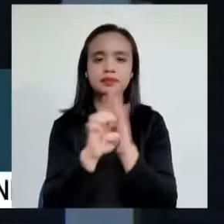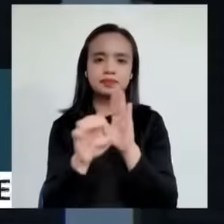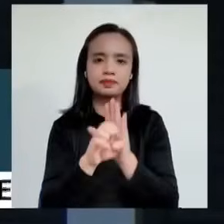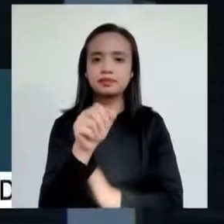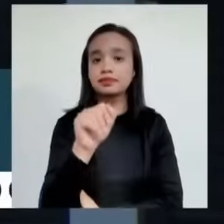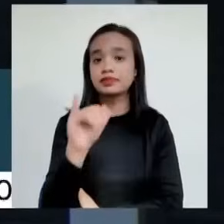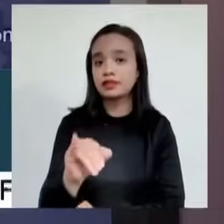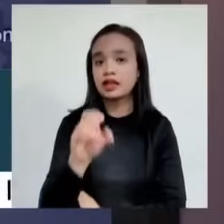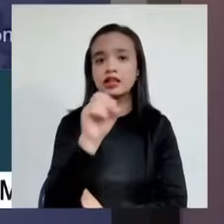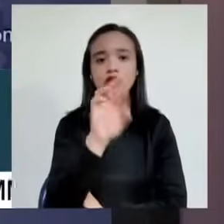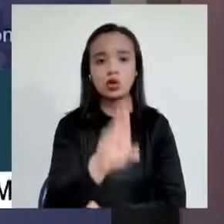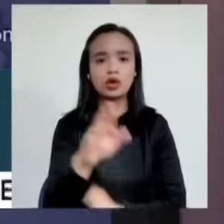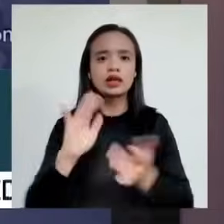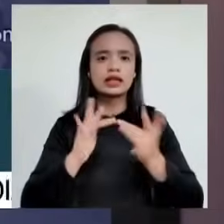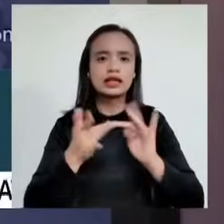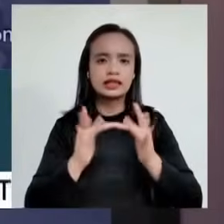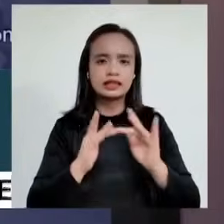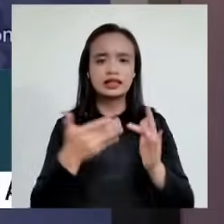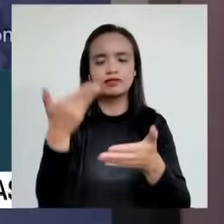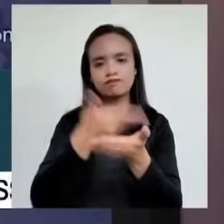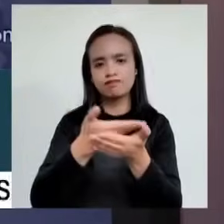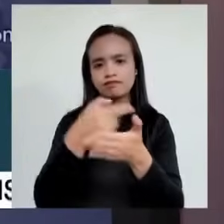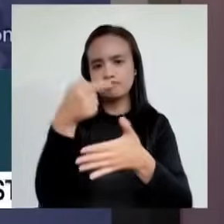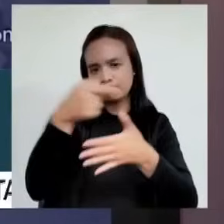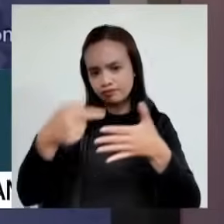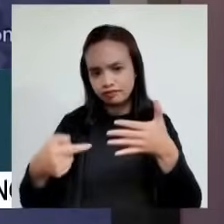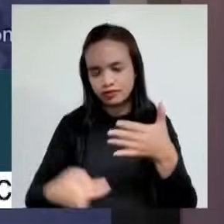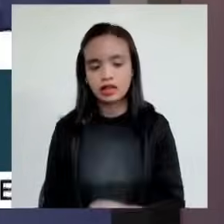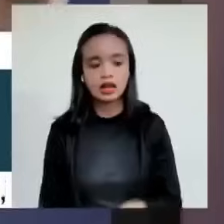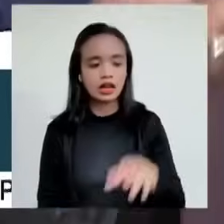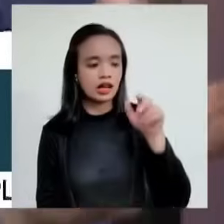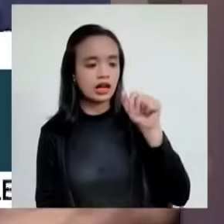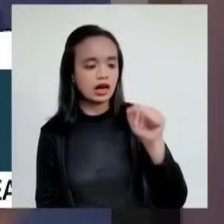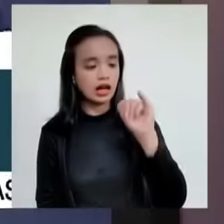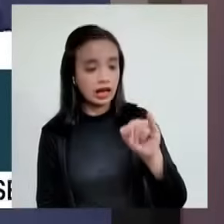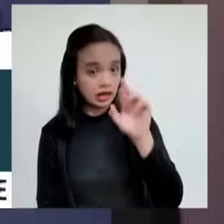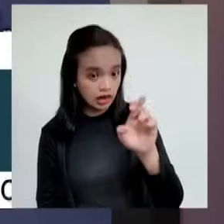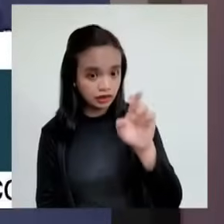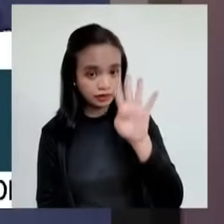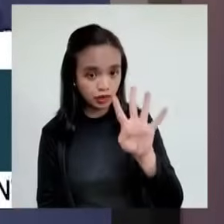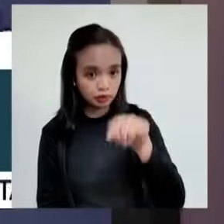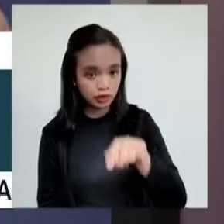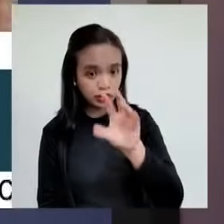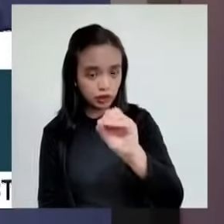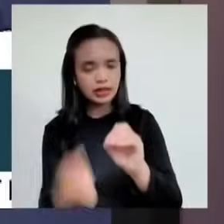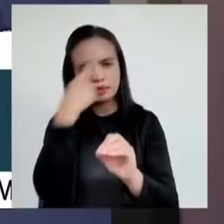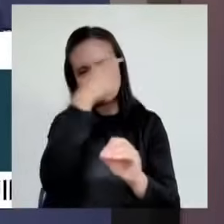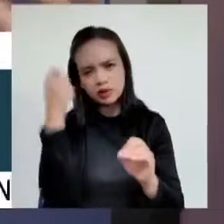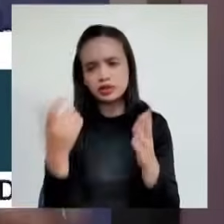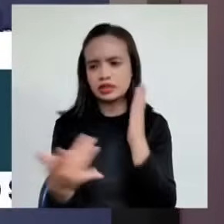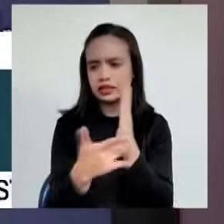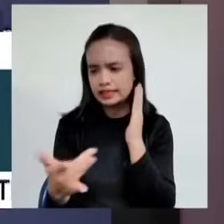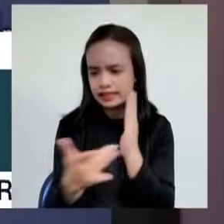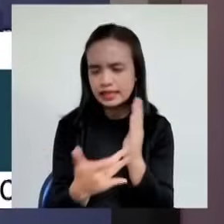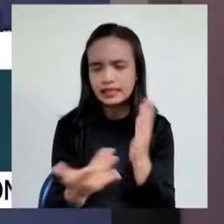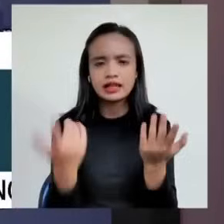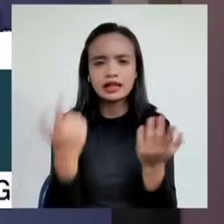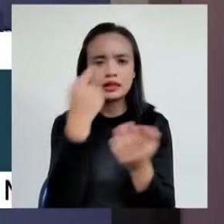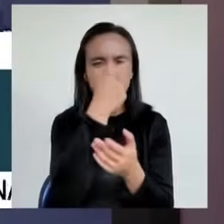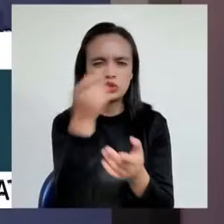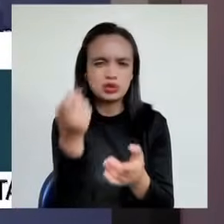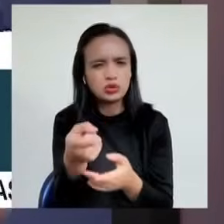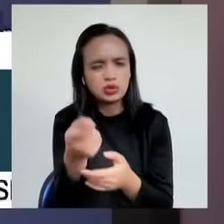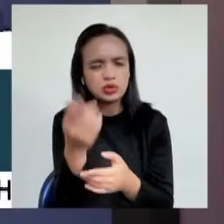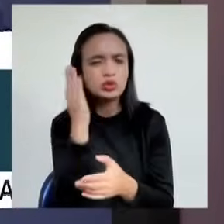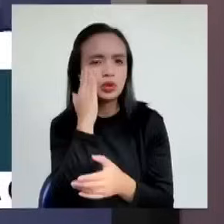Internet of Things. IR 4.0 is because of IoT, because of sensors, because of